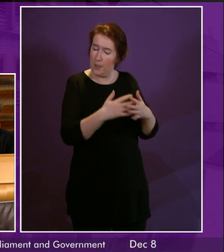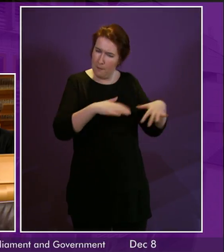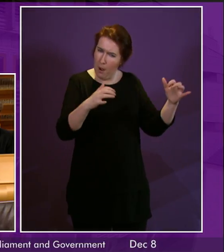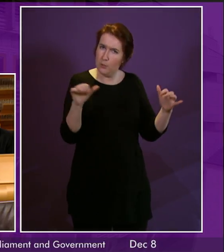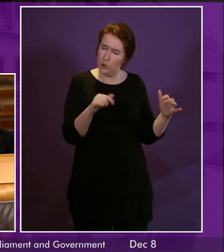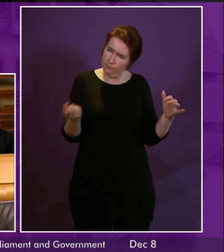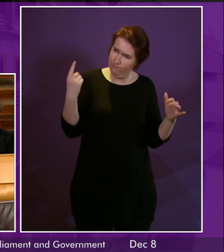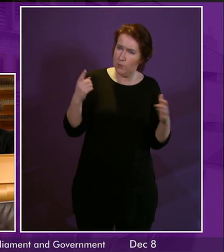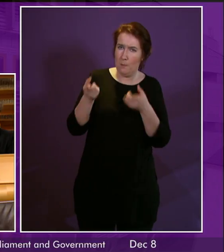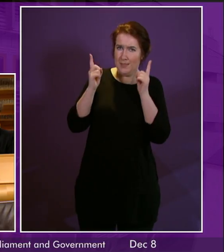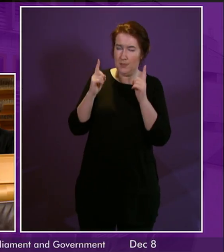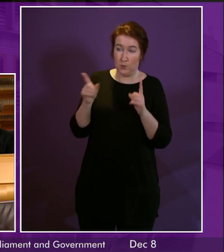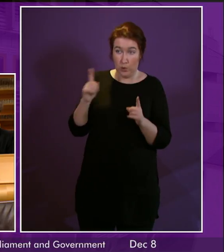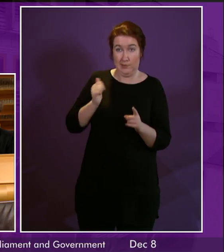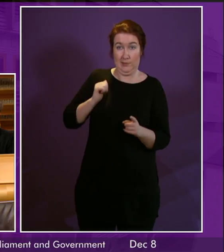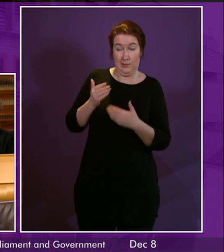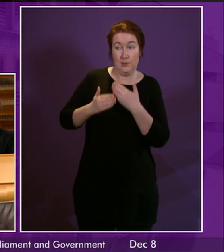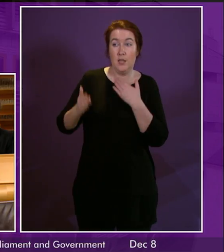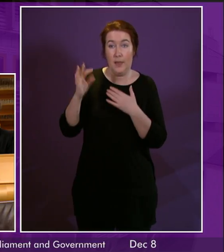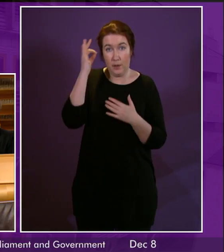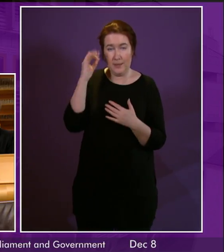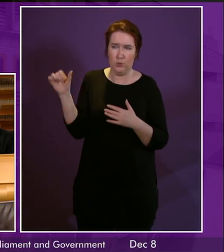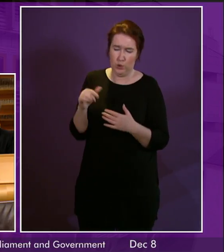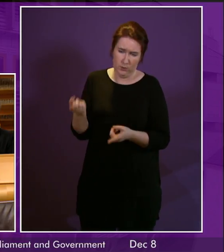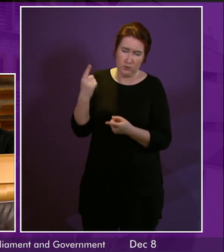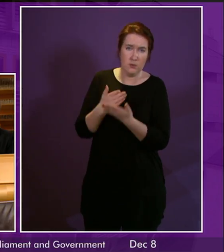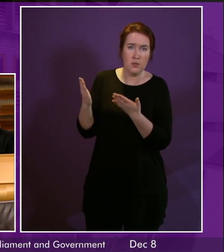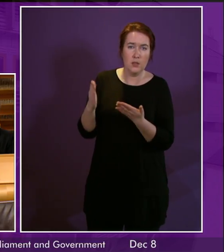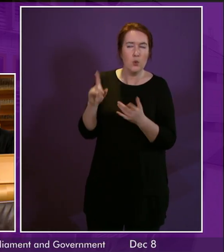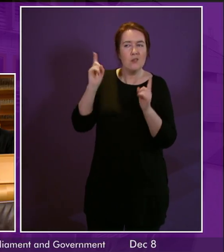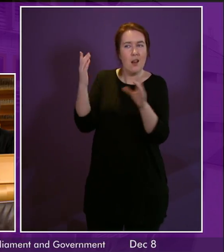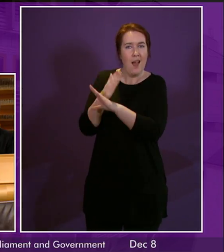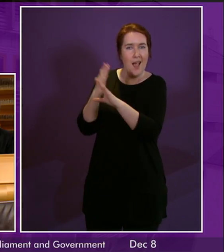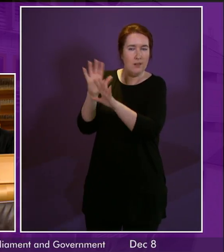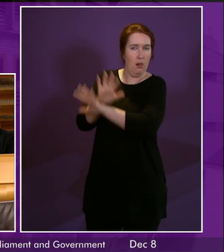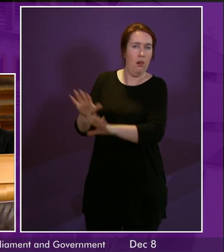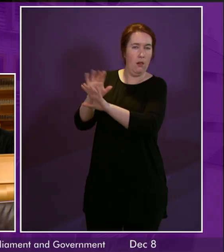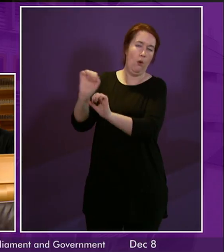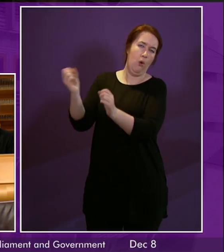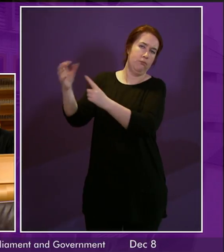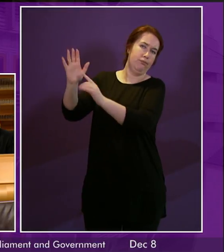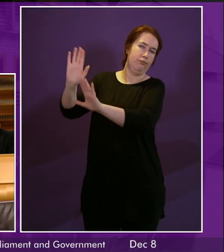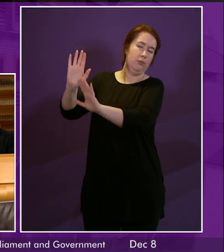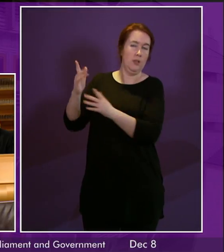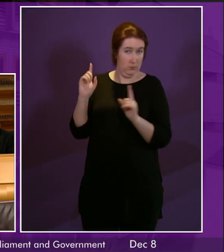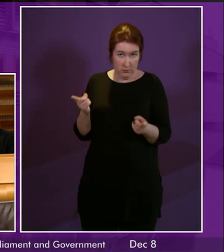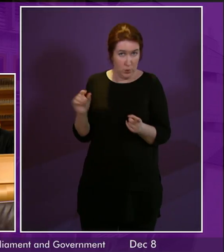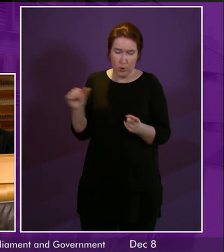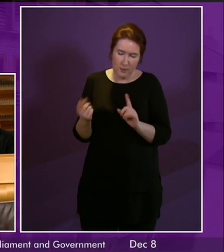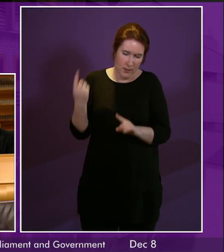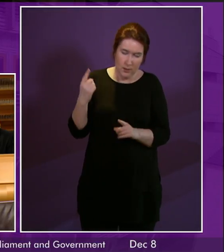indeed what they propose to get up to in these meetings. There can be no hiding behind the veil of executive secrecy. That's the